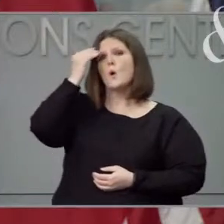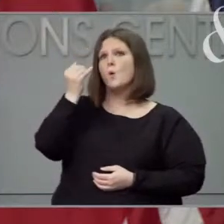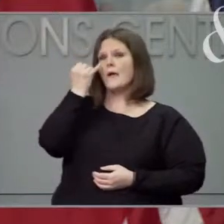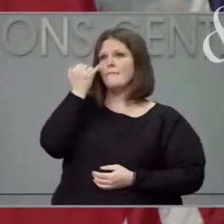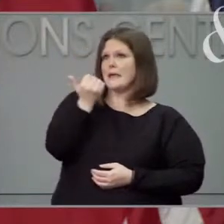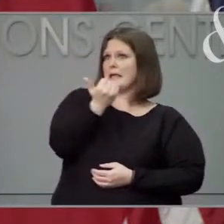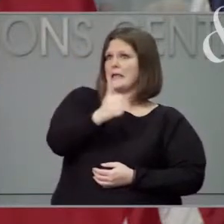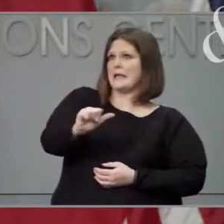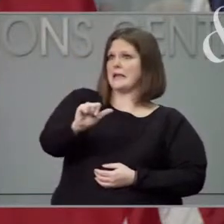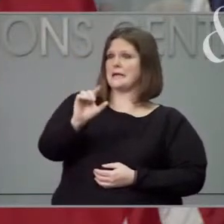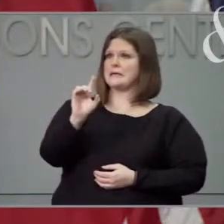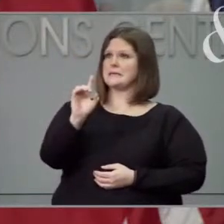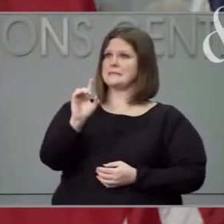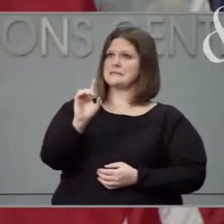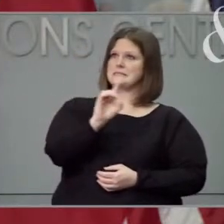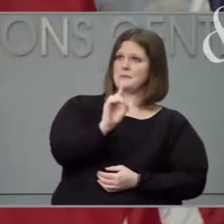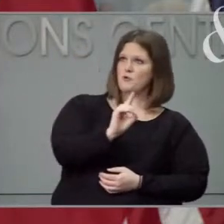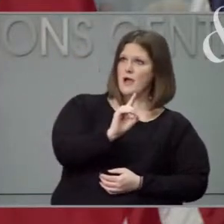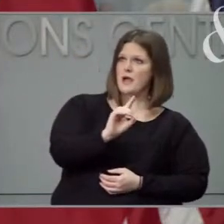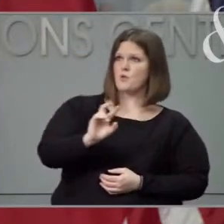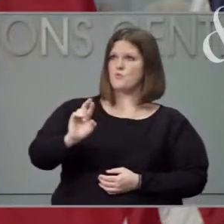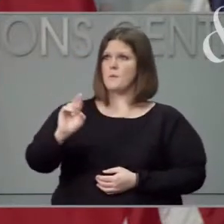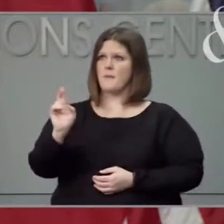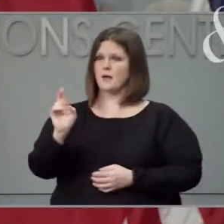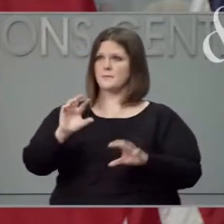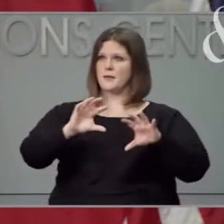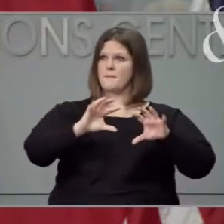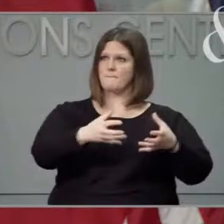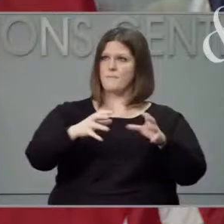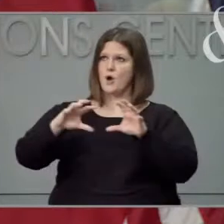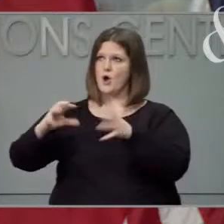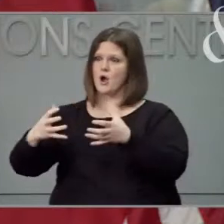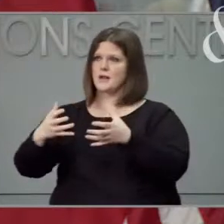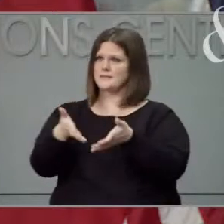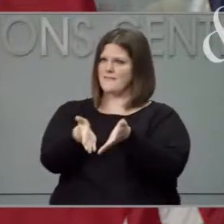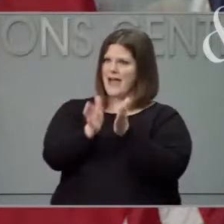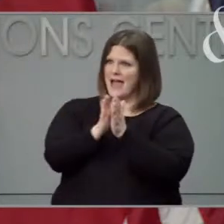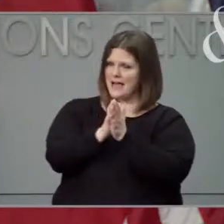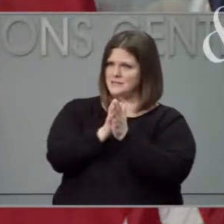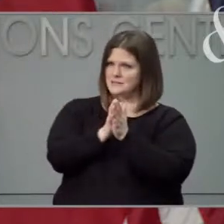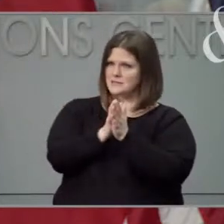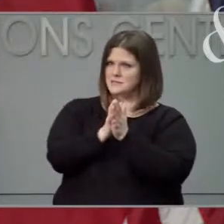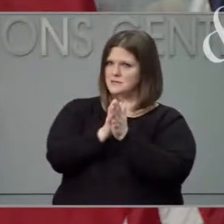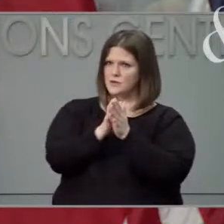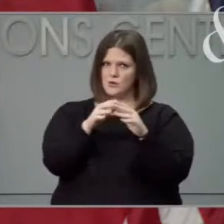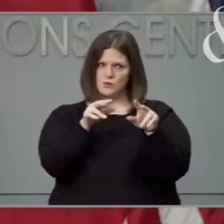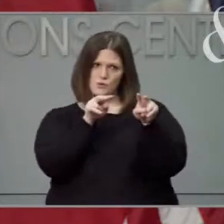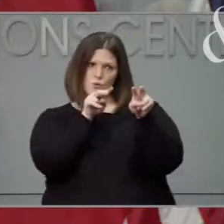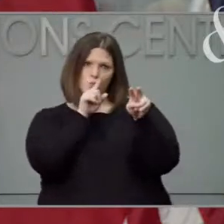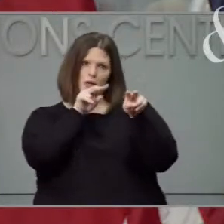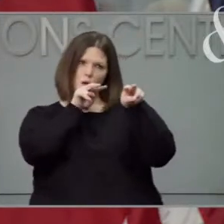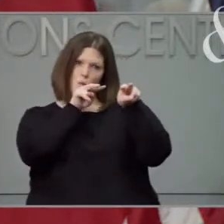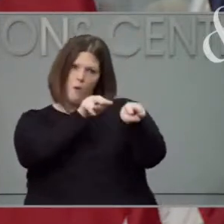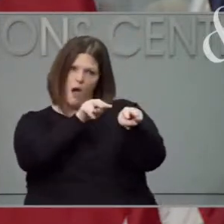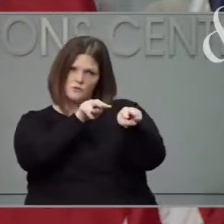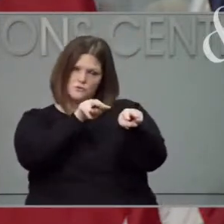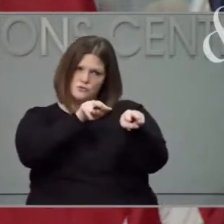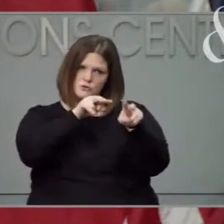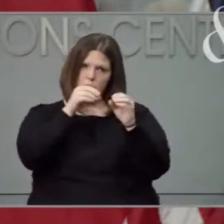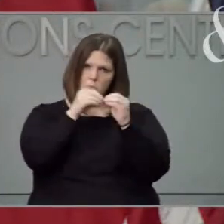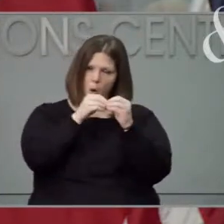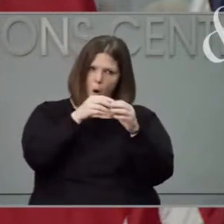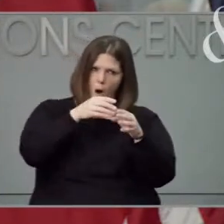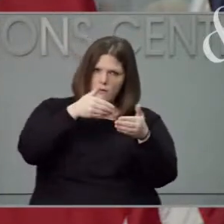Republican Party officials have requested to watch absentee ballot counting? And